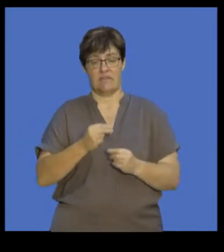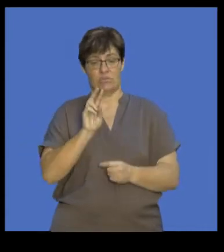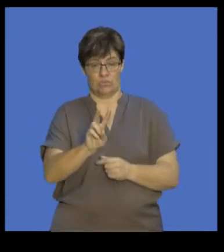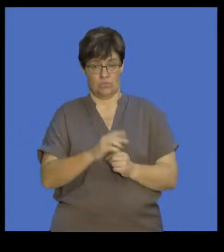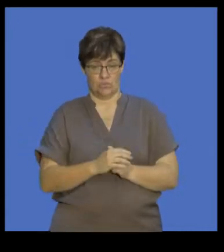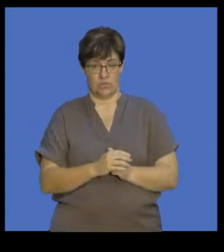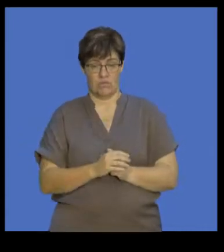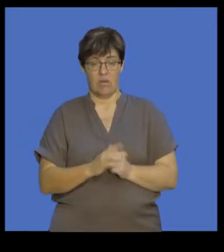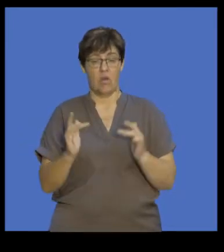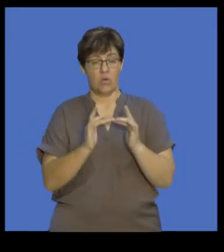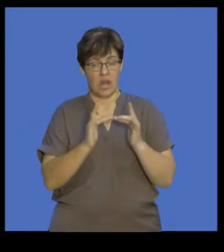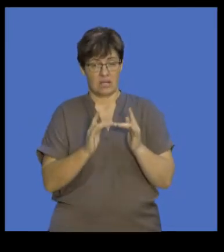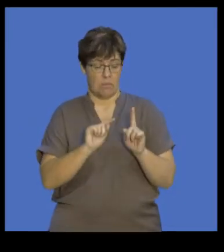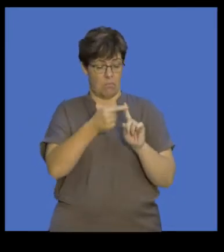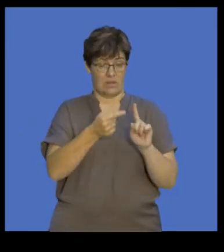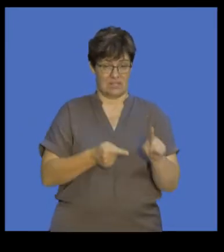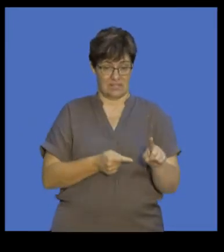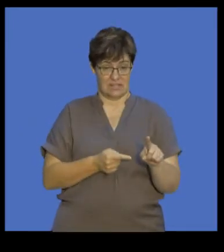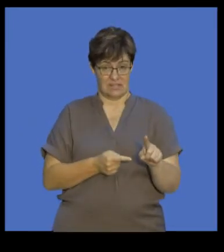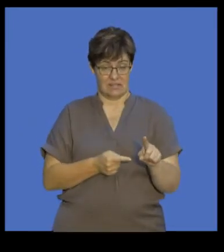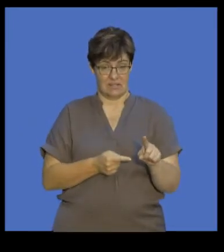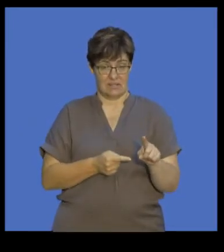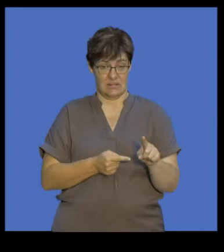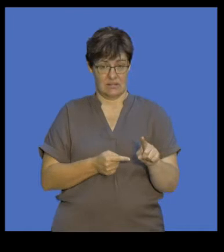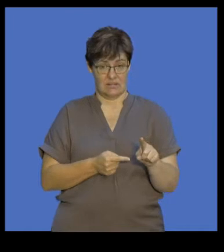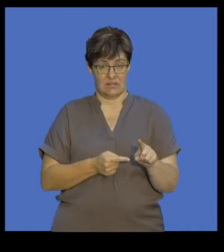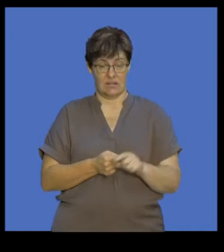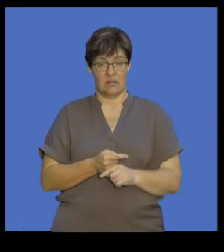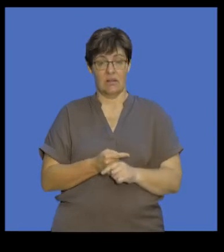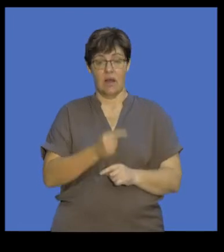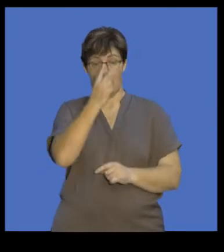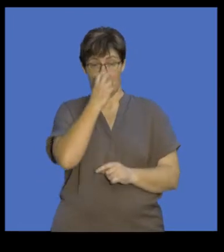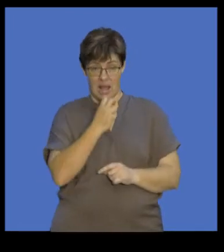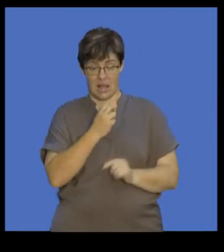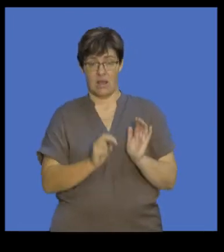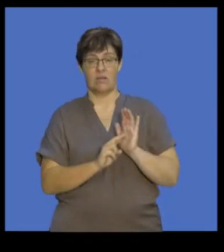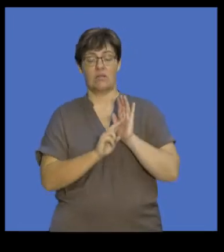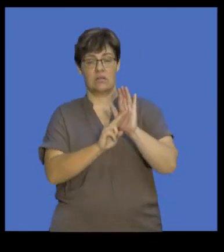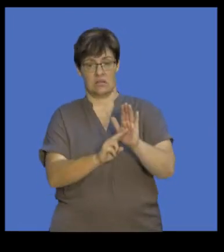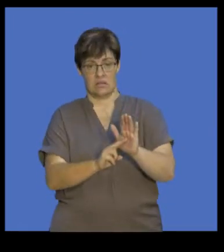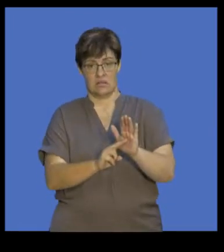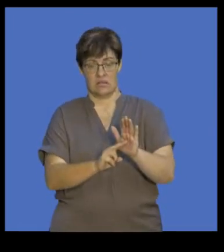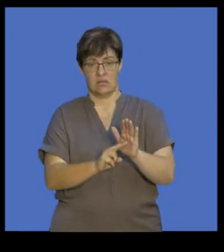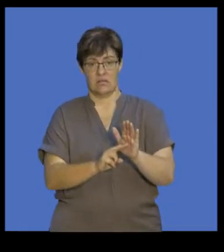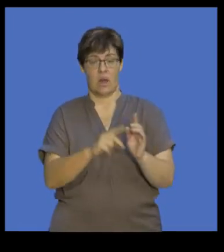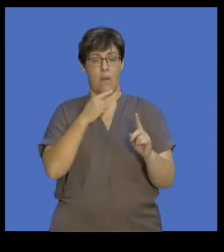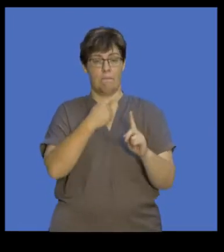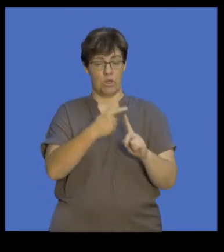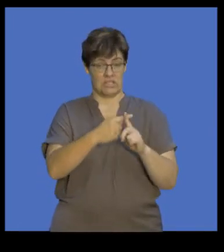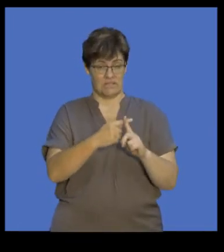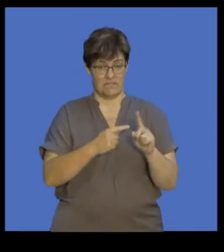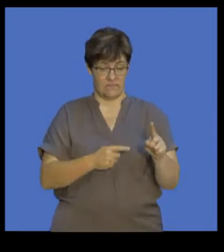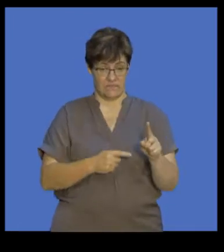connect it obviously at a point, okay? The black one represents the terminal where you place the positive